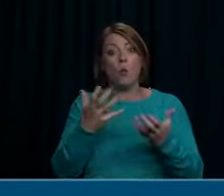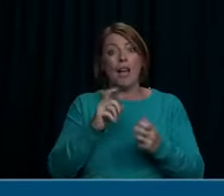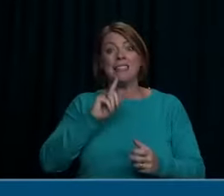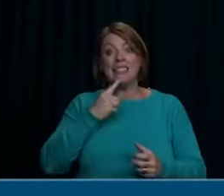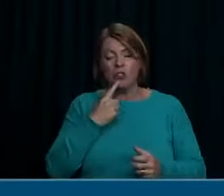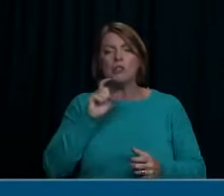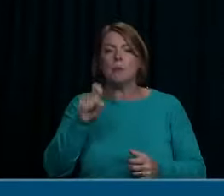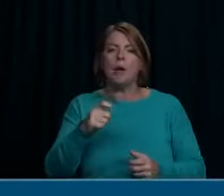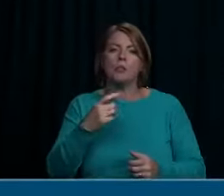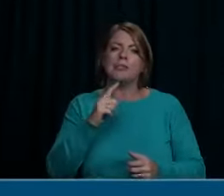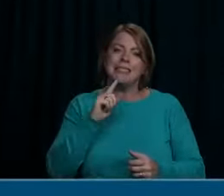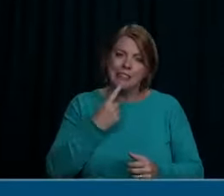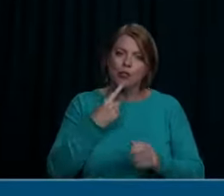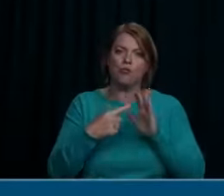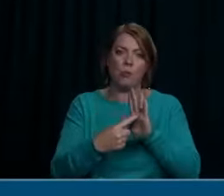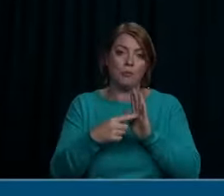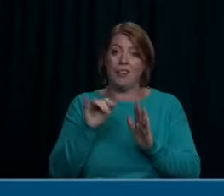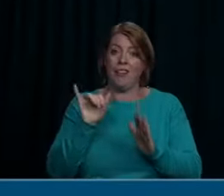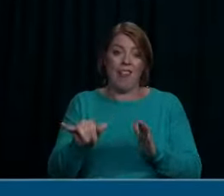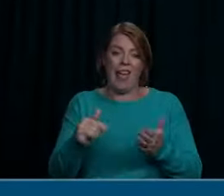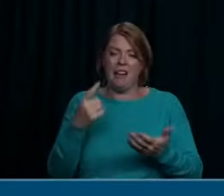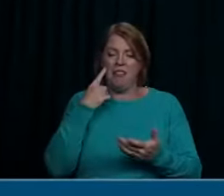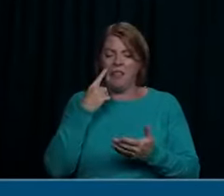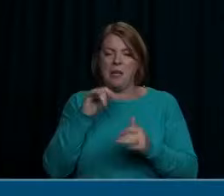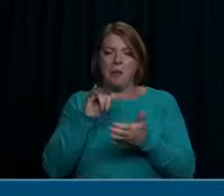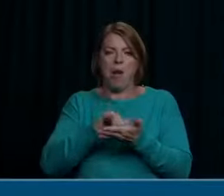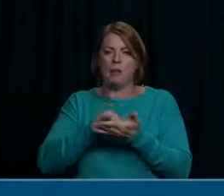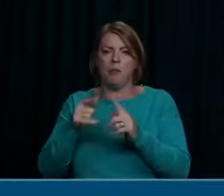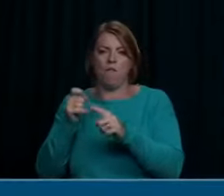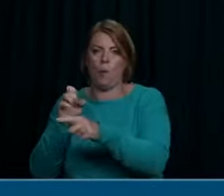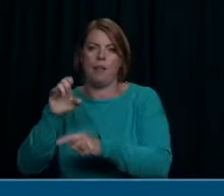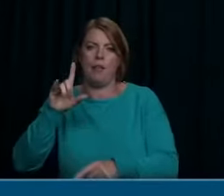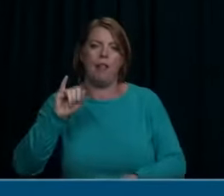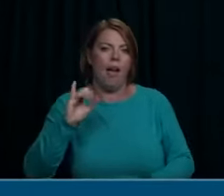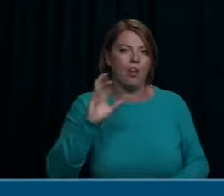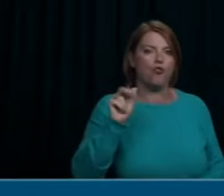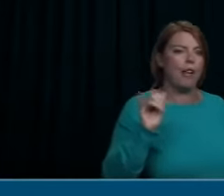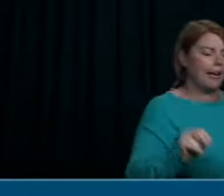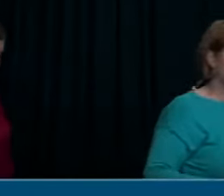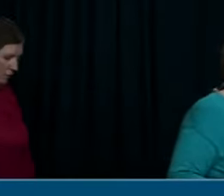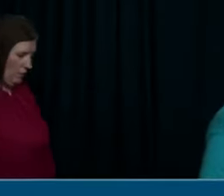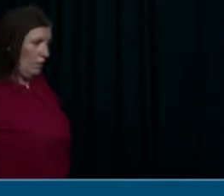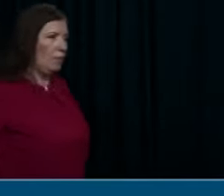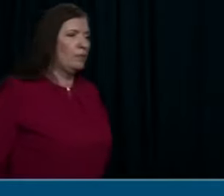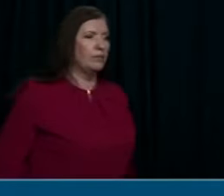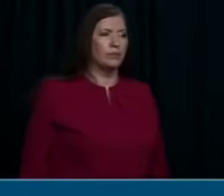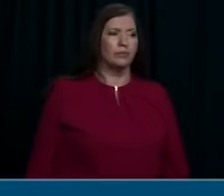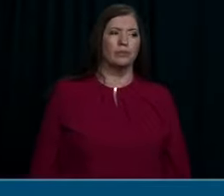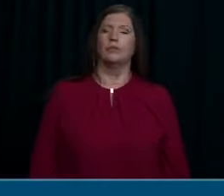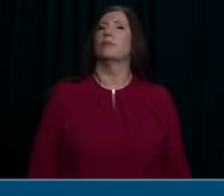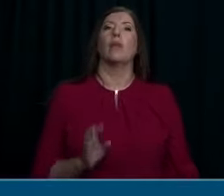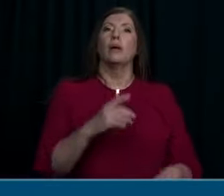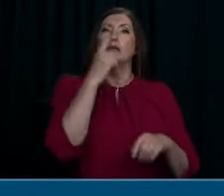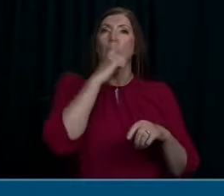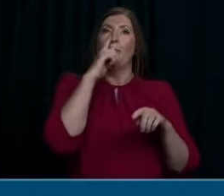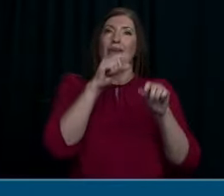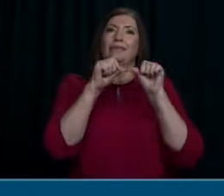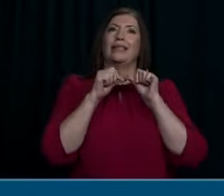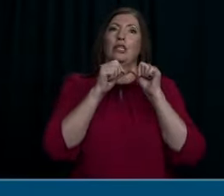serious representation, and that I don't think we get from Eli Crane. Let's stay on the immigration topic, and there